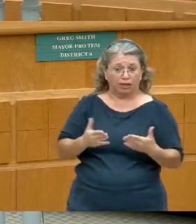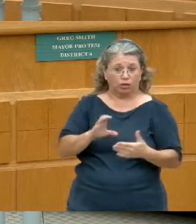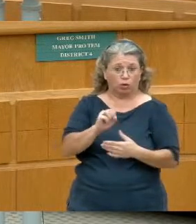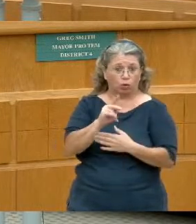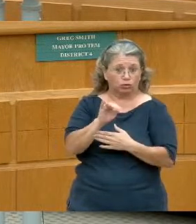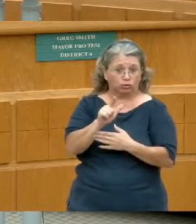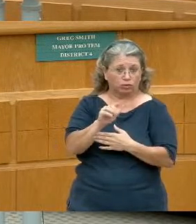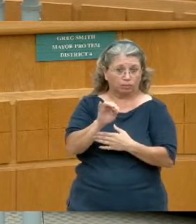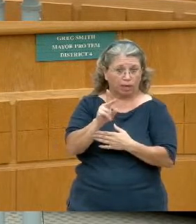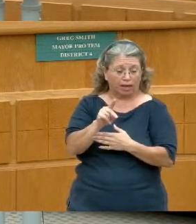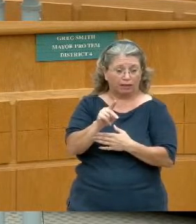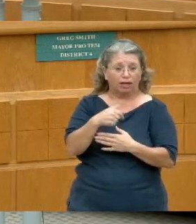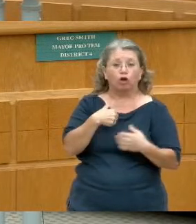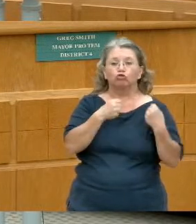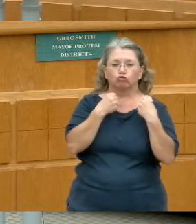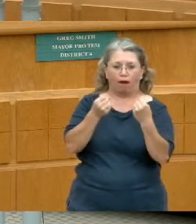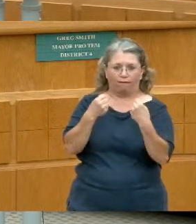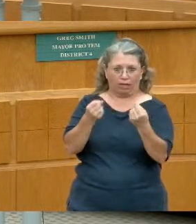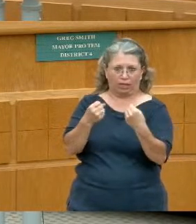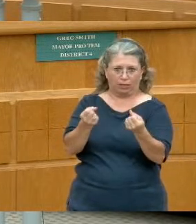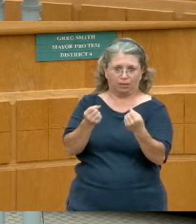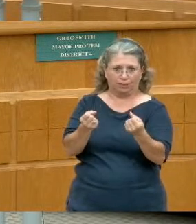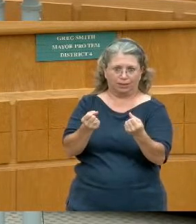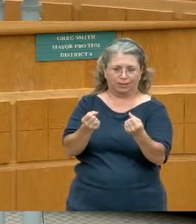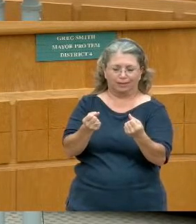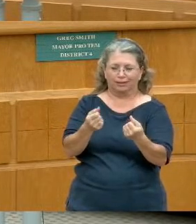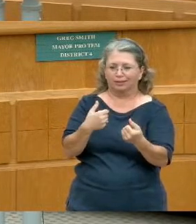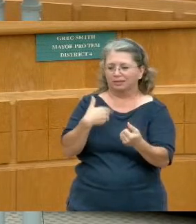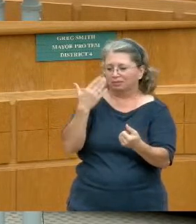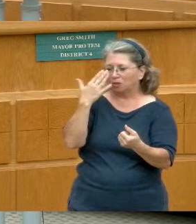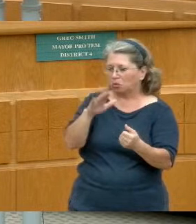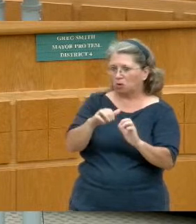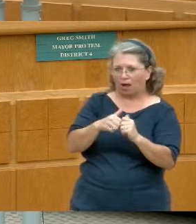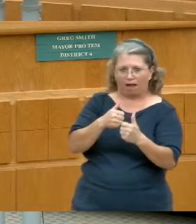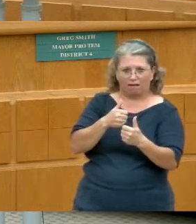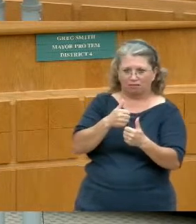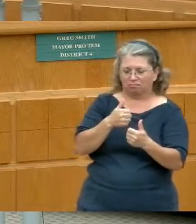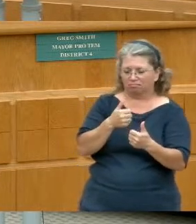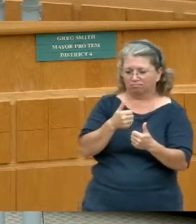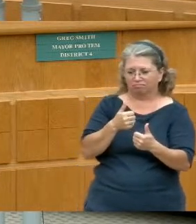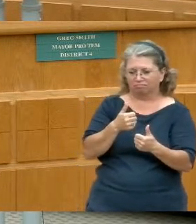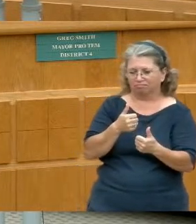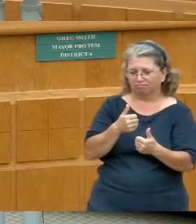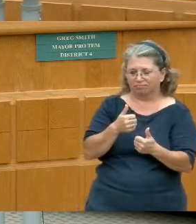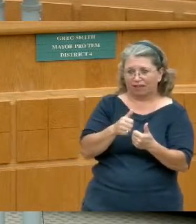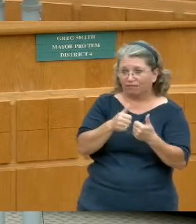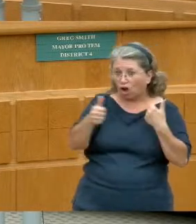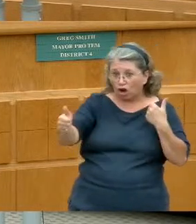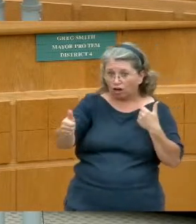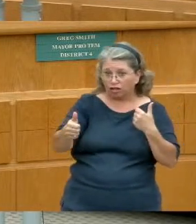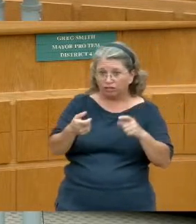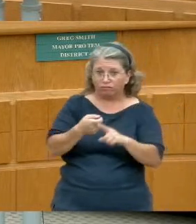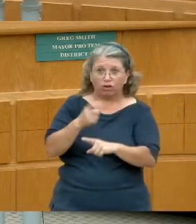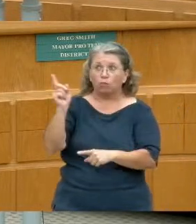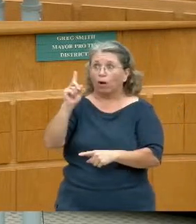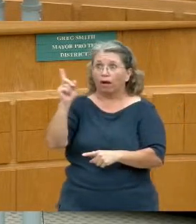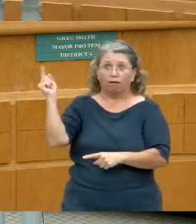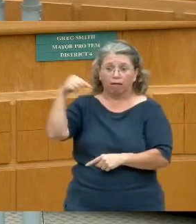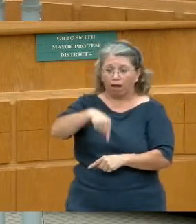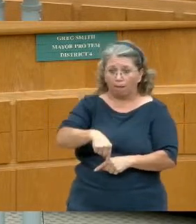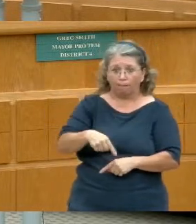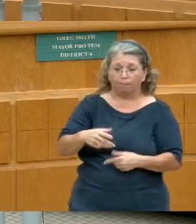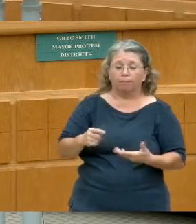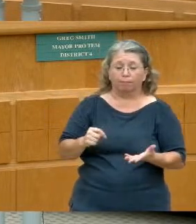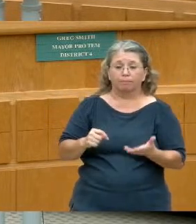far away they're coming from. We don't have, we'd have to pay a lot of money to be able to determine things like that to get better data than they give out for